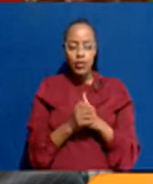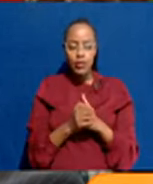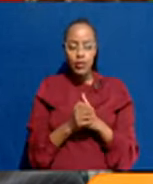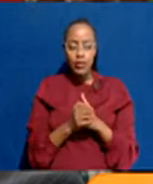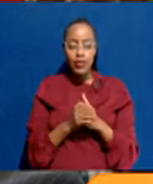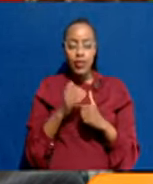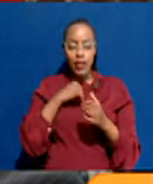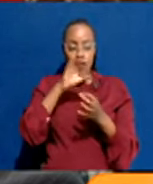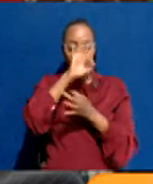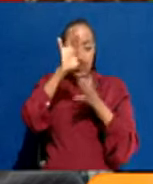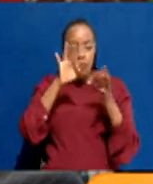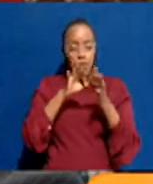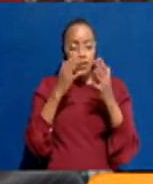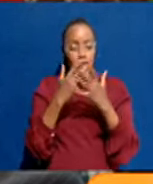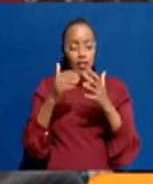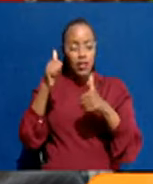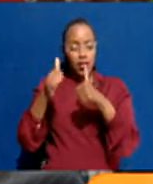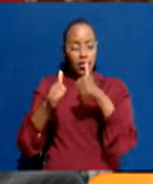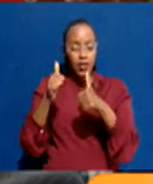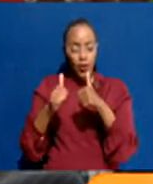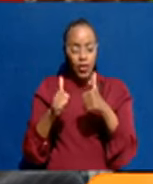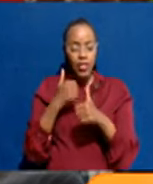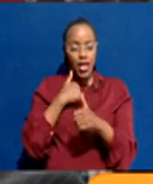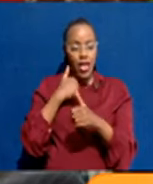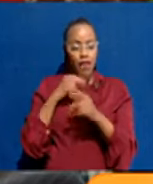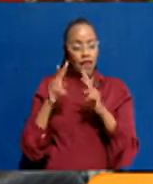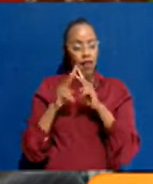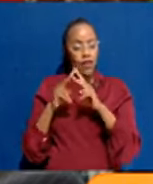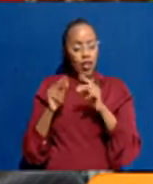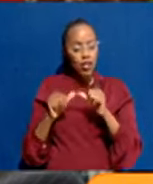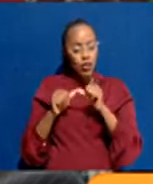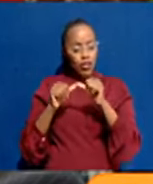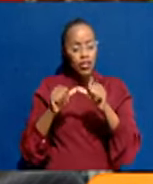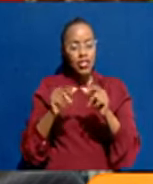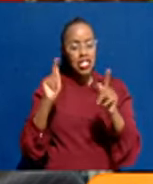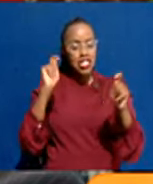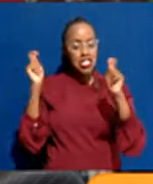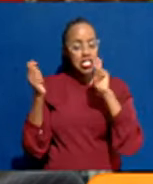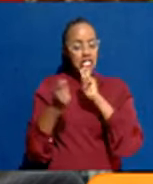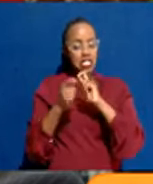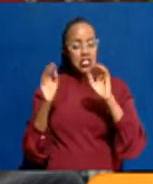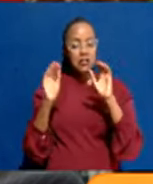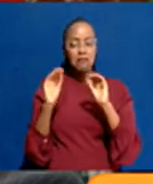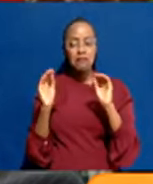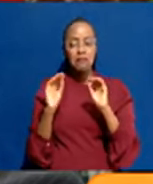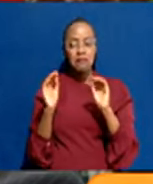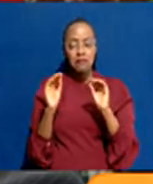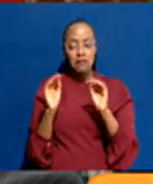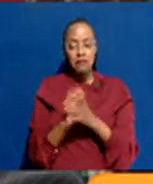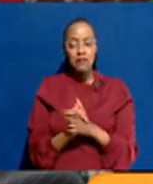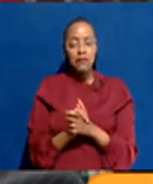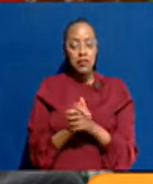there are certain things that he has been very consistent with, and